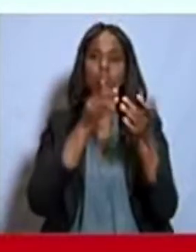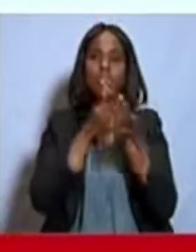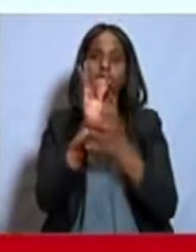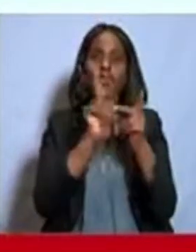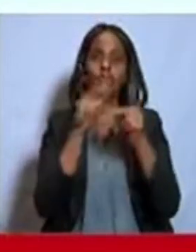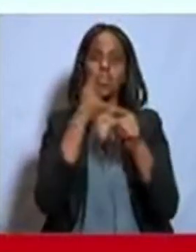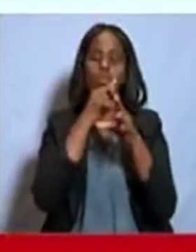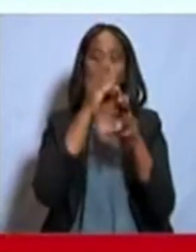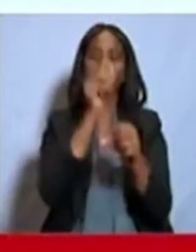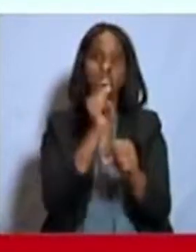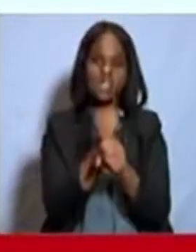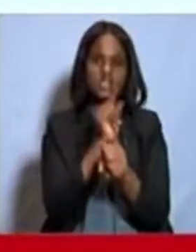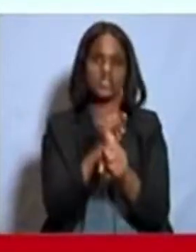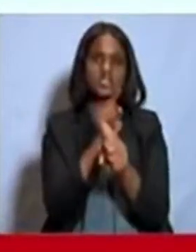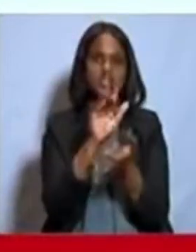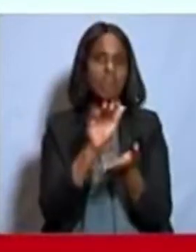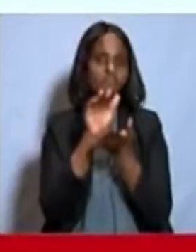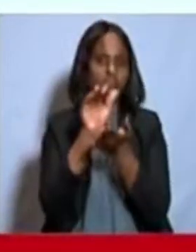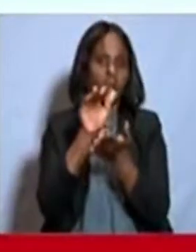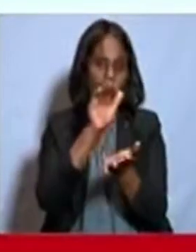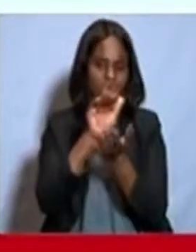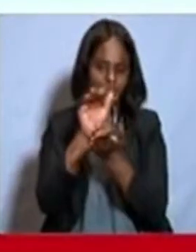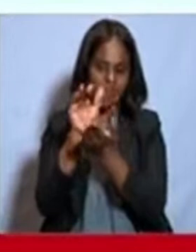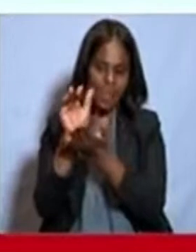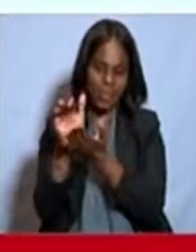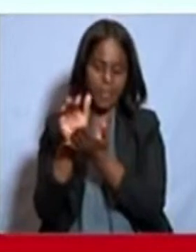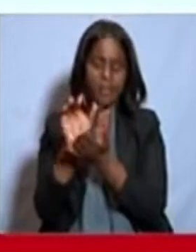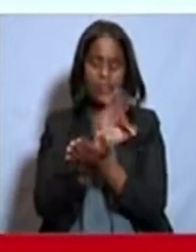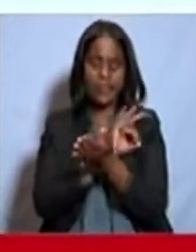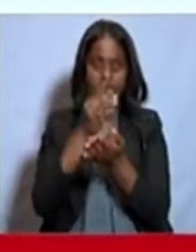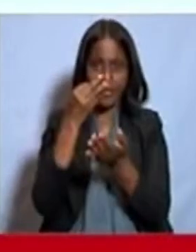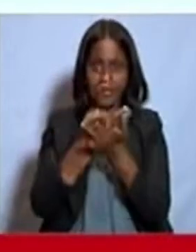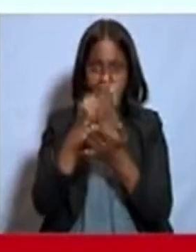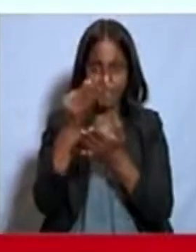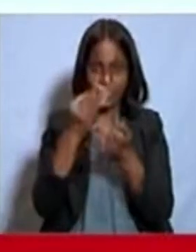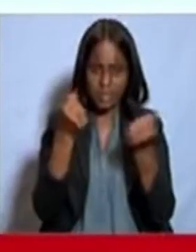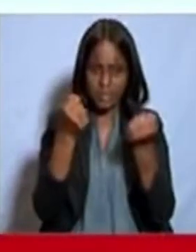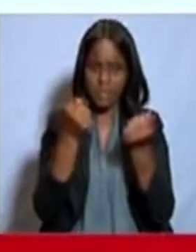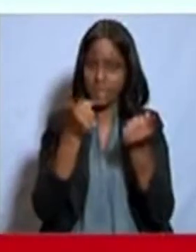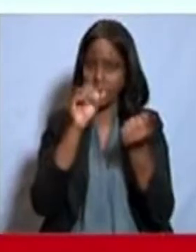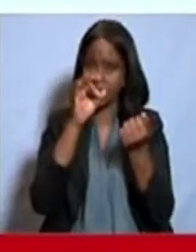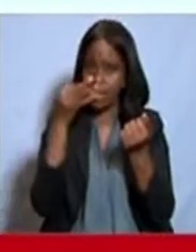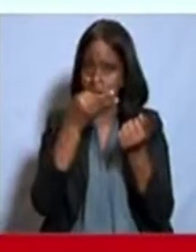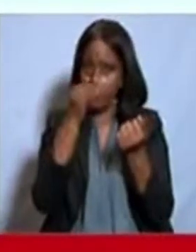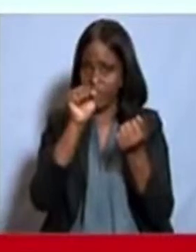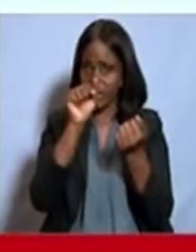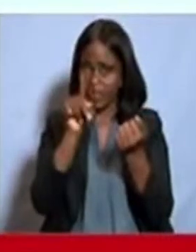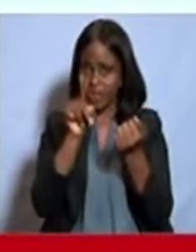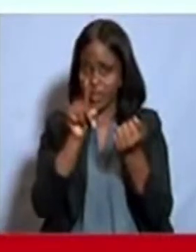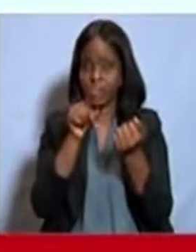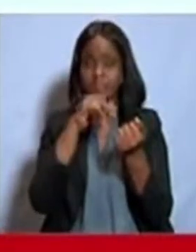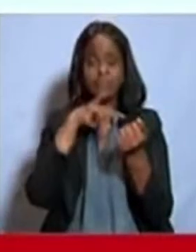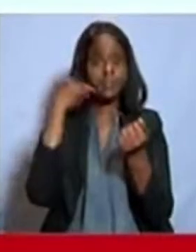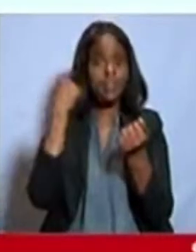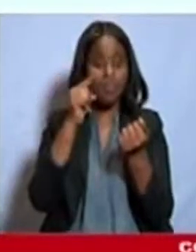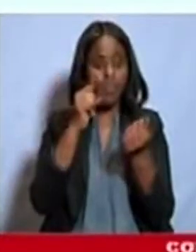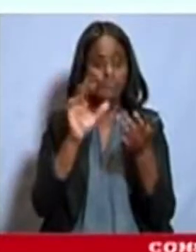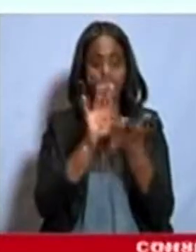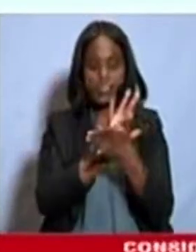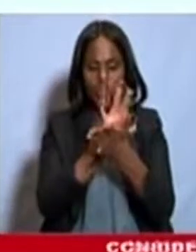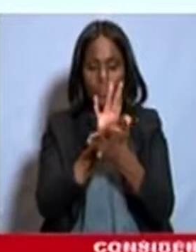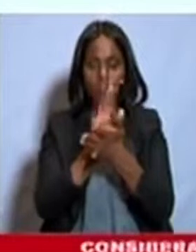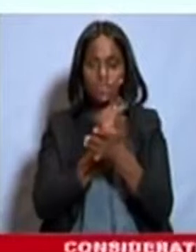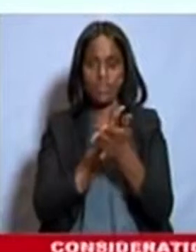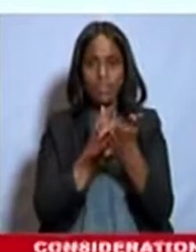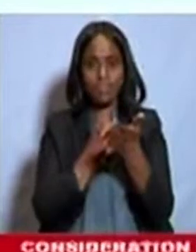who got the benefits, the food security packs. On the affidavits, we do have